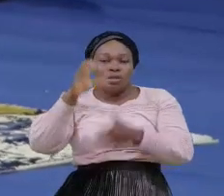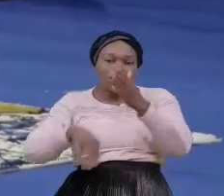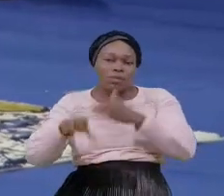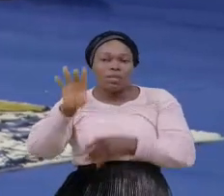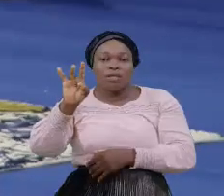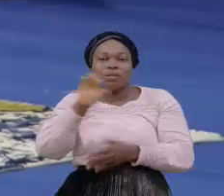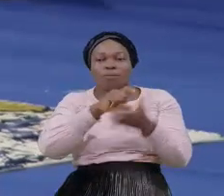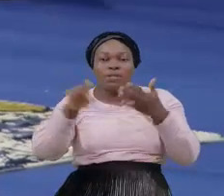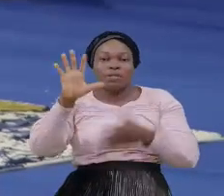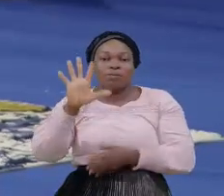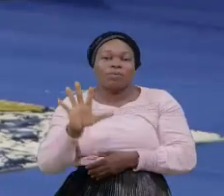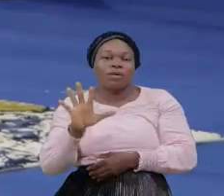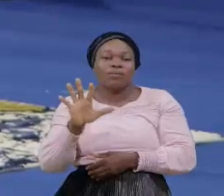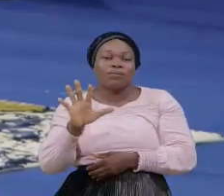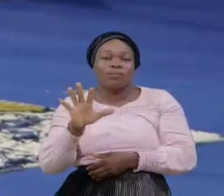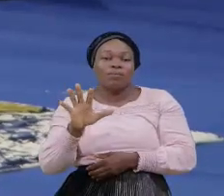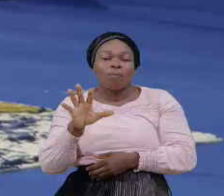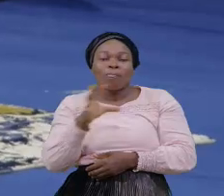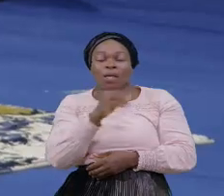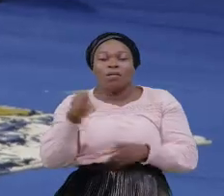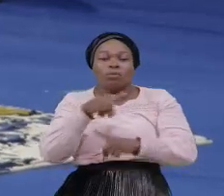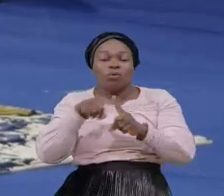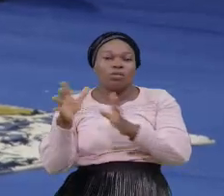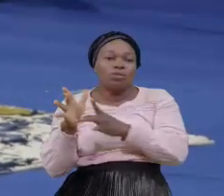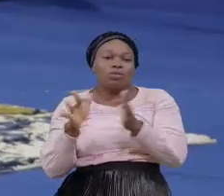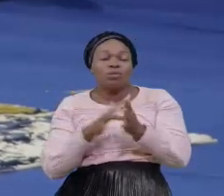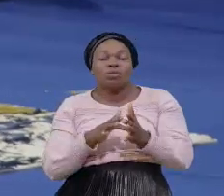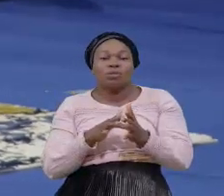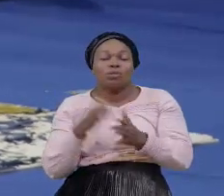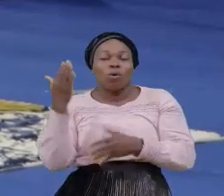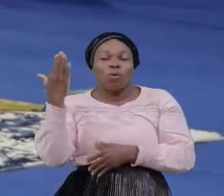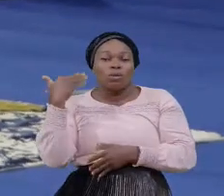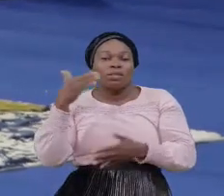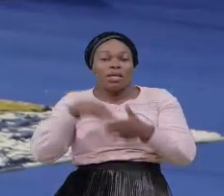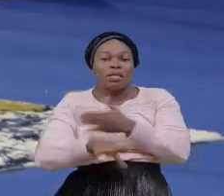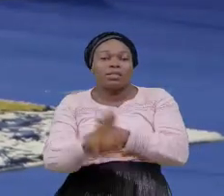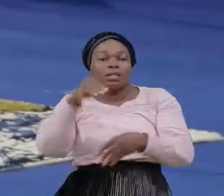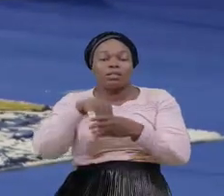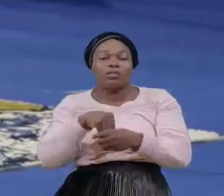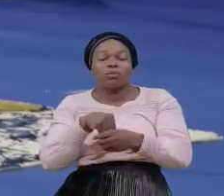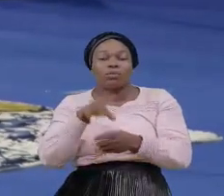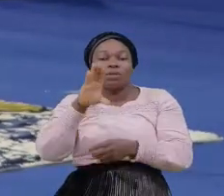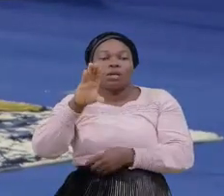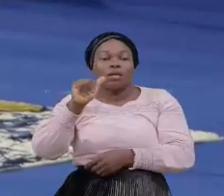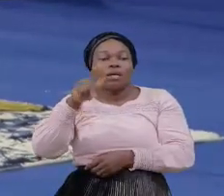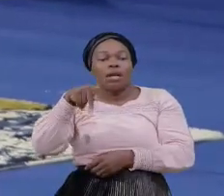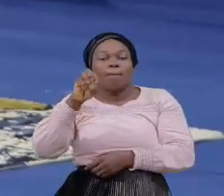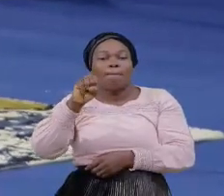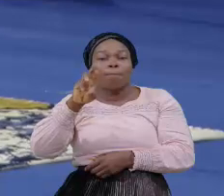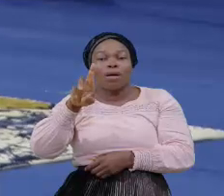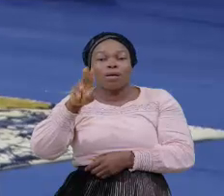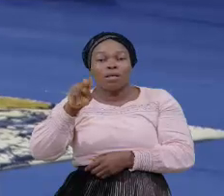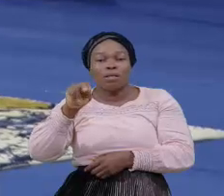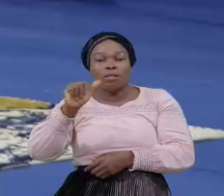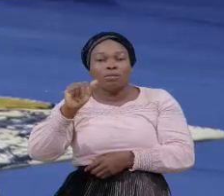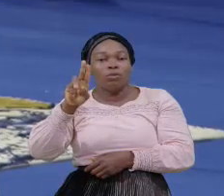verse 5, and when Jesus was entered into Capernaum, there